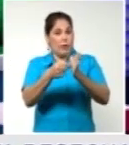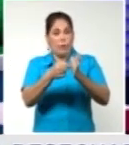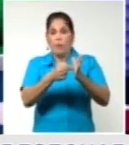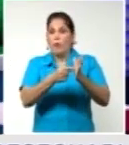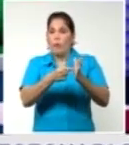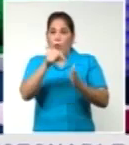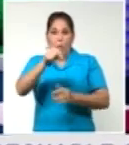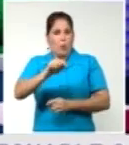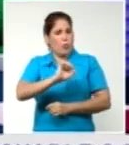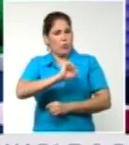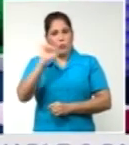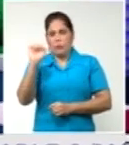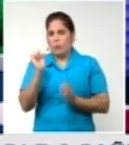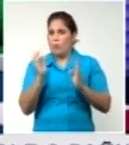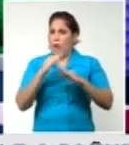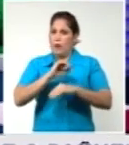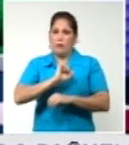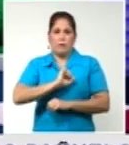date,